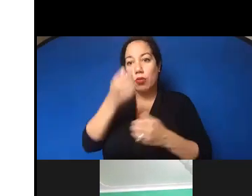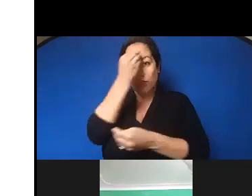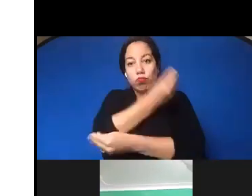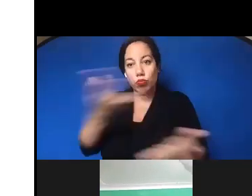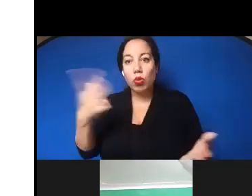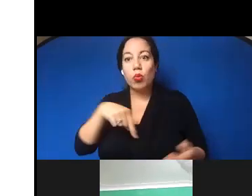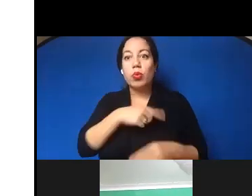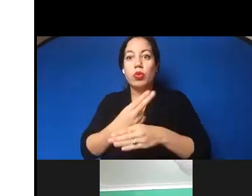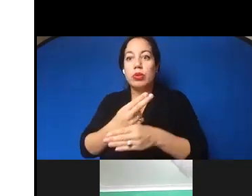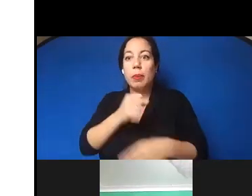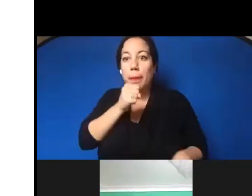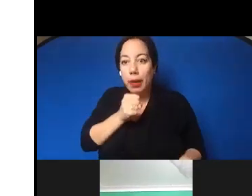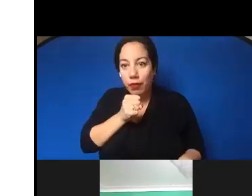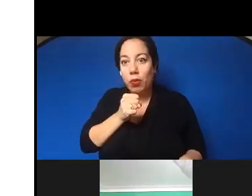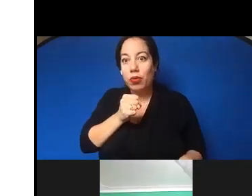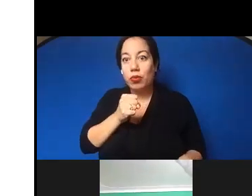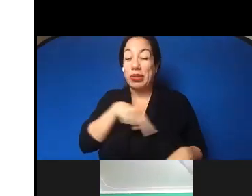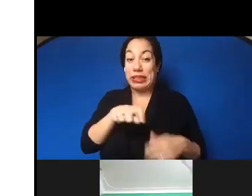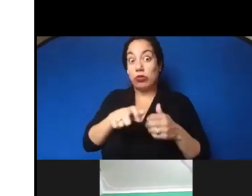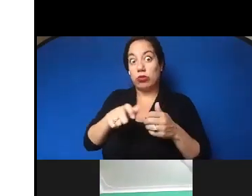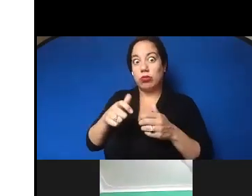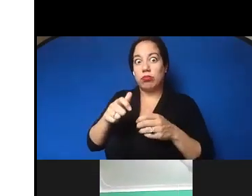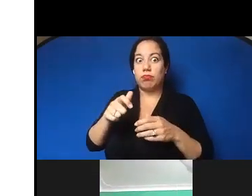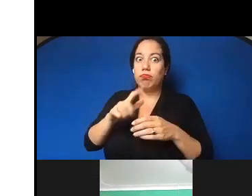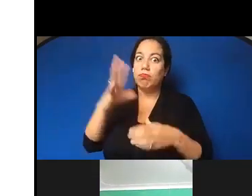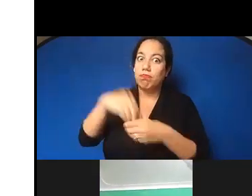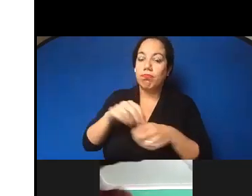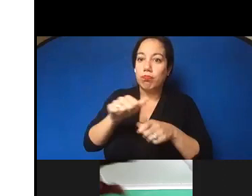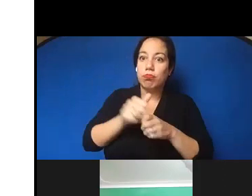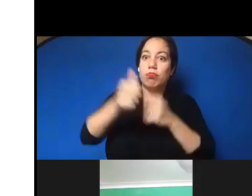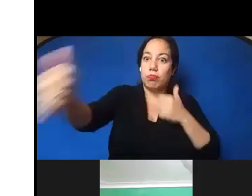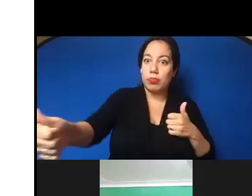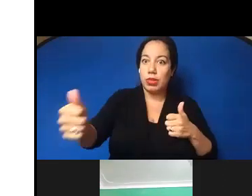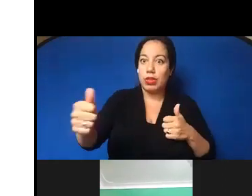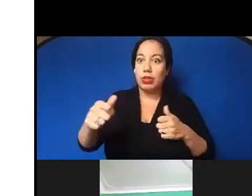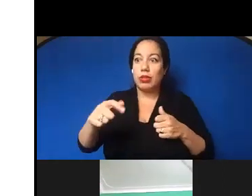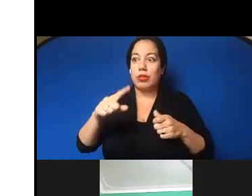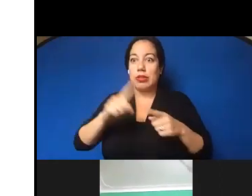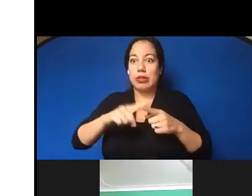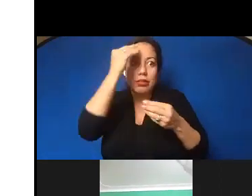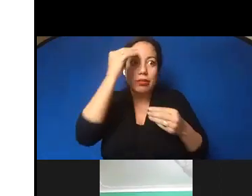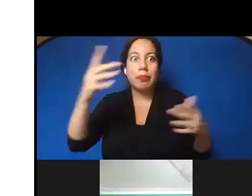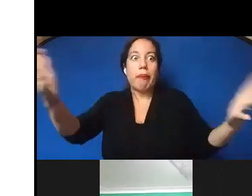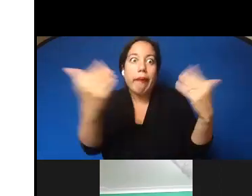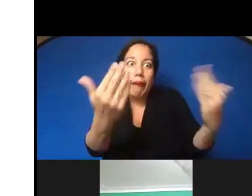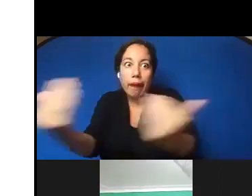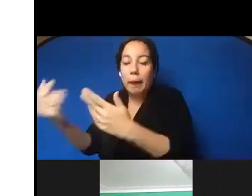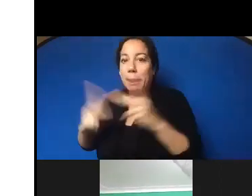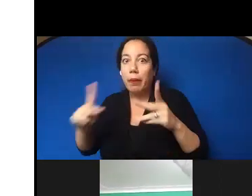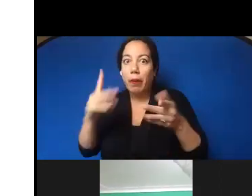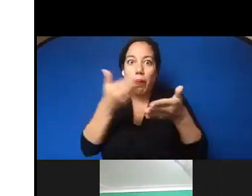because we have to practice social distancing, and it is difficult for you to gather a lot of people into one place. So we had